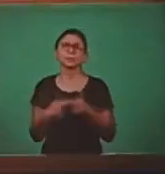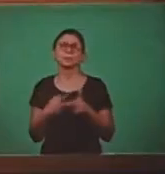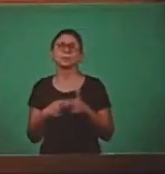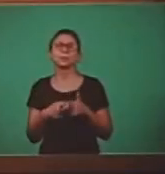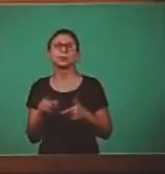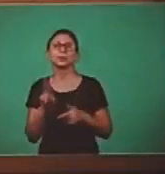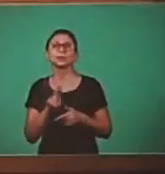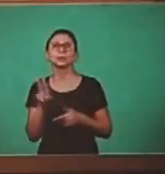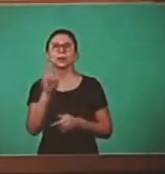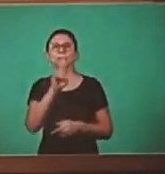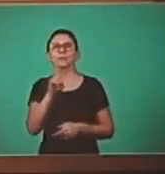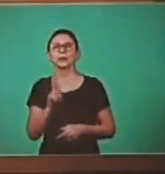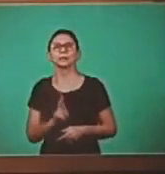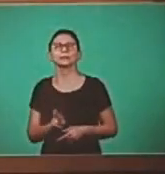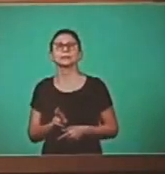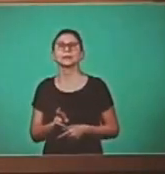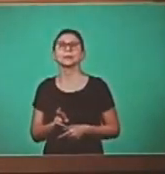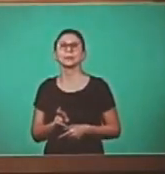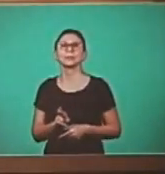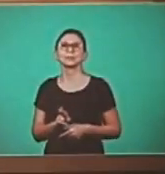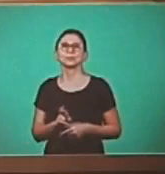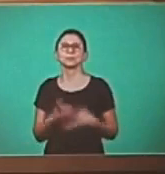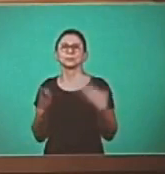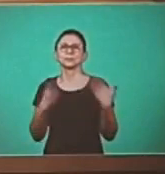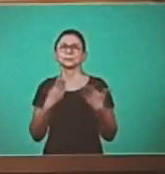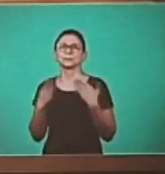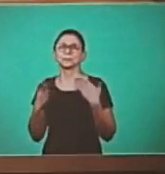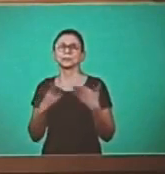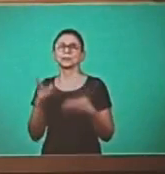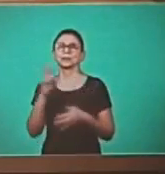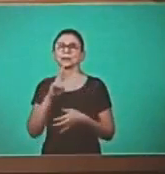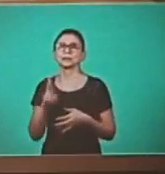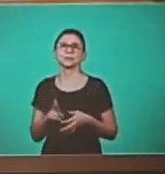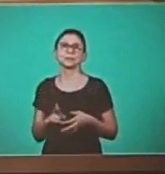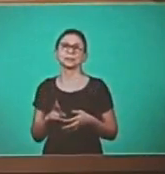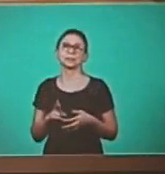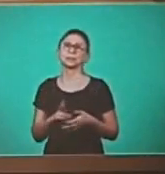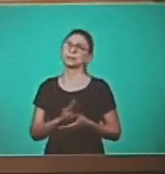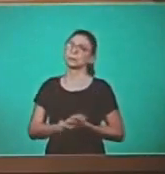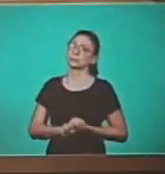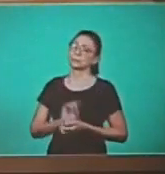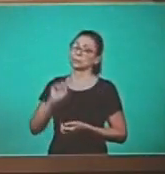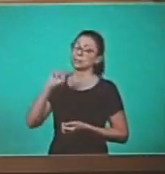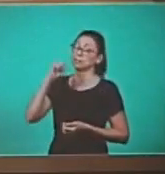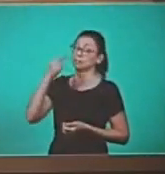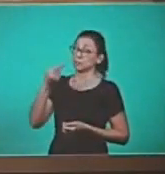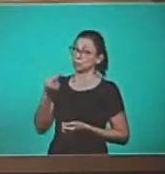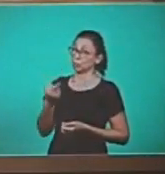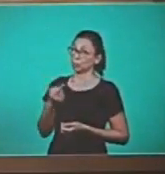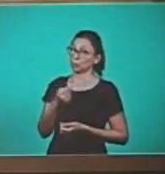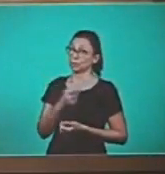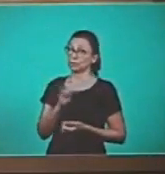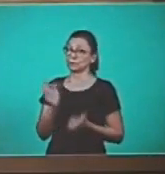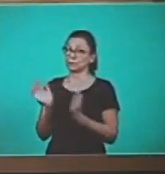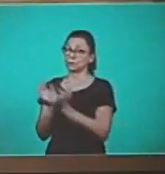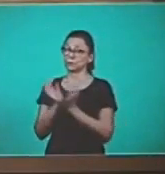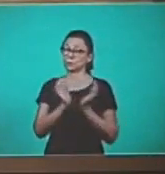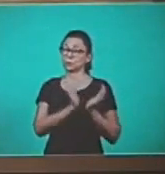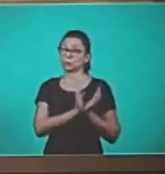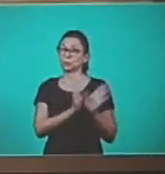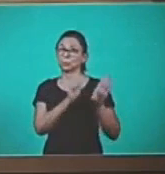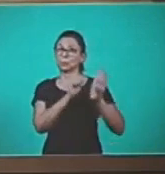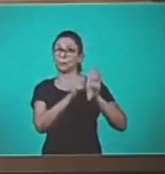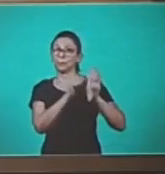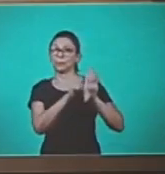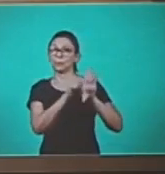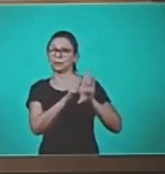because they were in darkness. In darkness, the Lord Jesus also speaks in the parable. He's going to say, I do not know